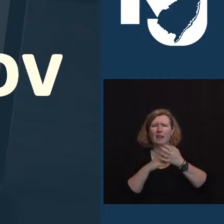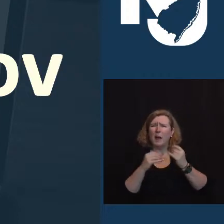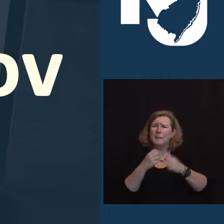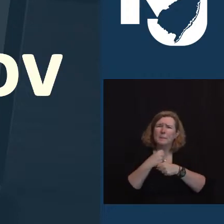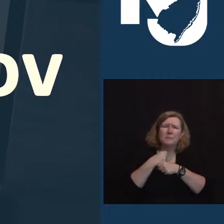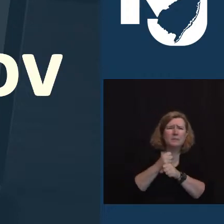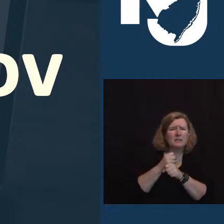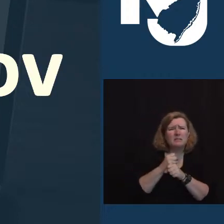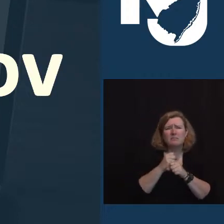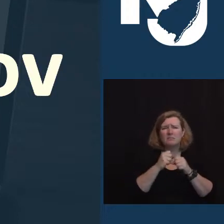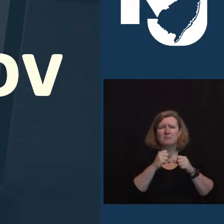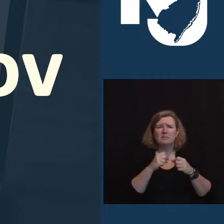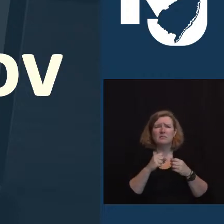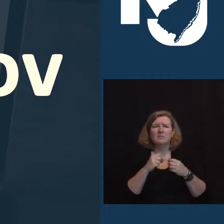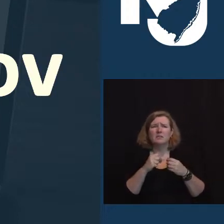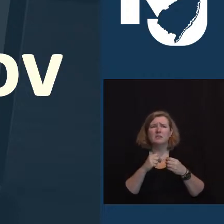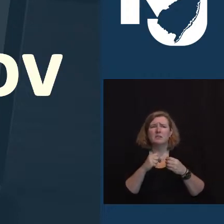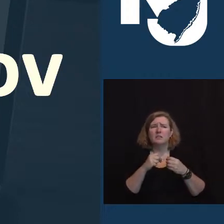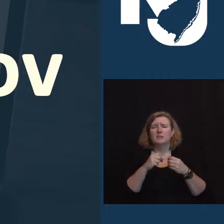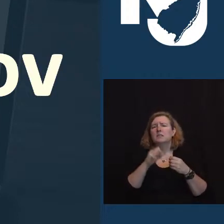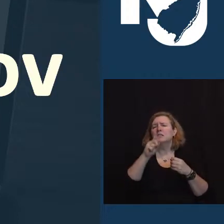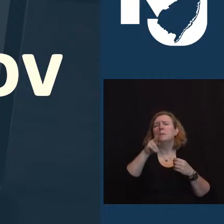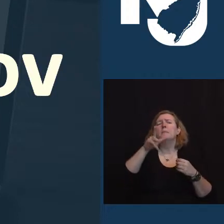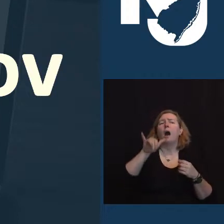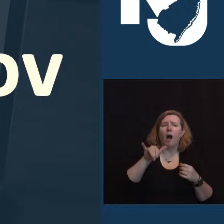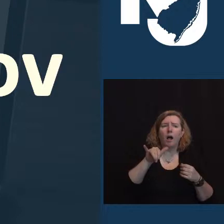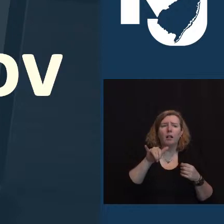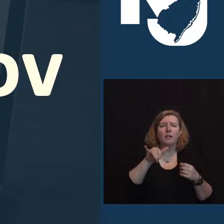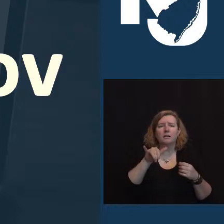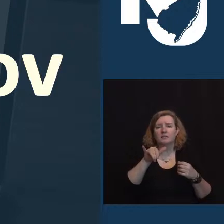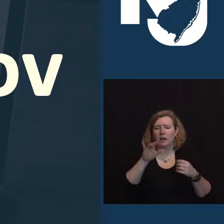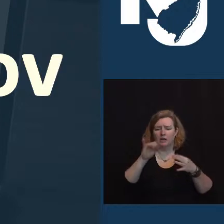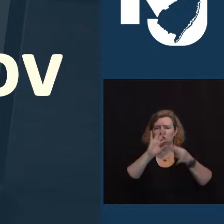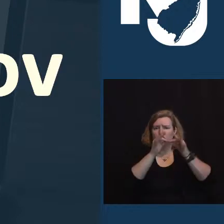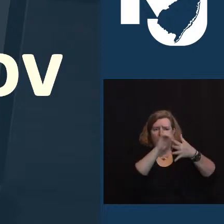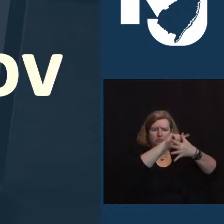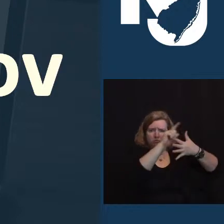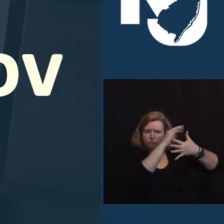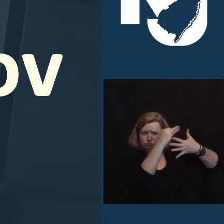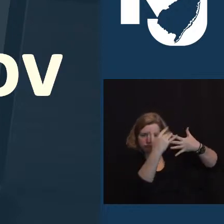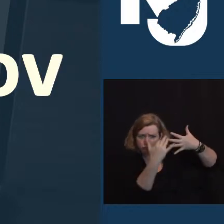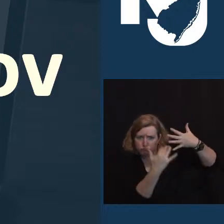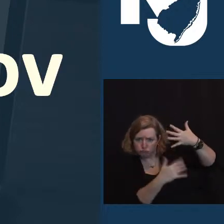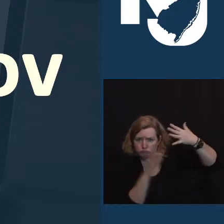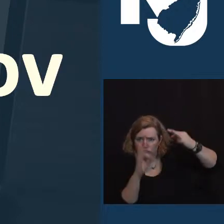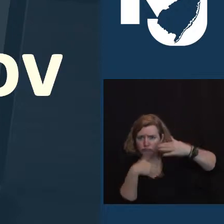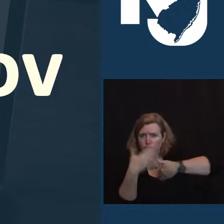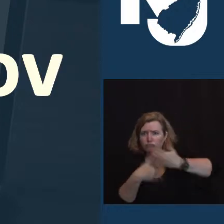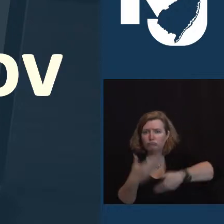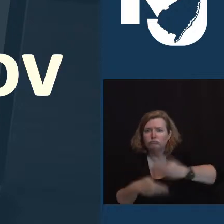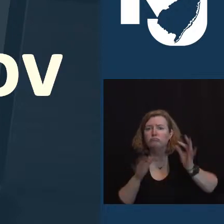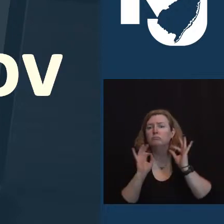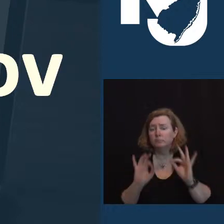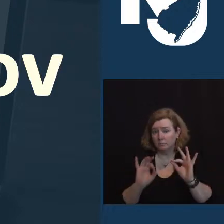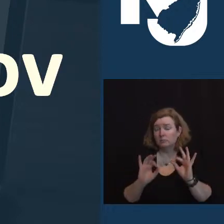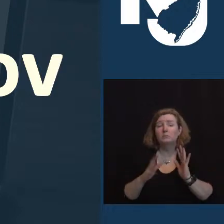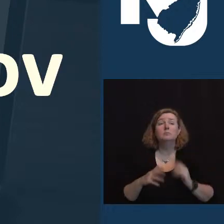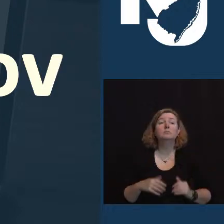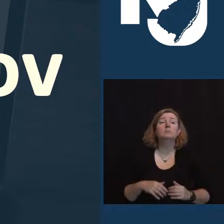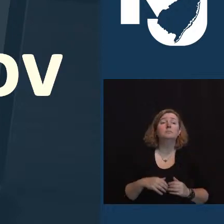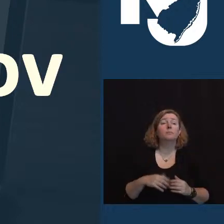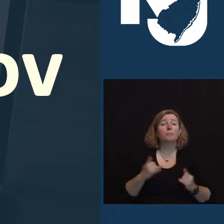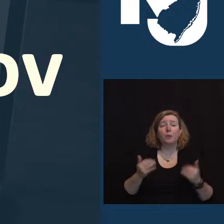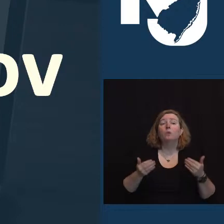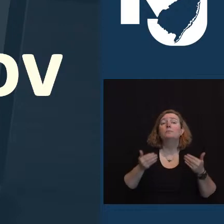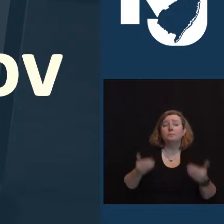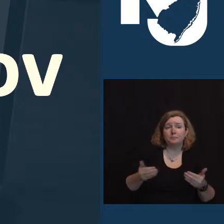lot of the supply chain right here in New Jersey. It was a really good conversation. And on a lighter note, Tammy and I,